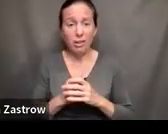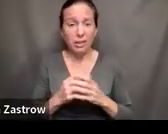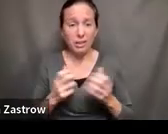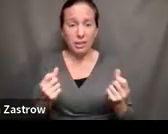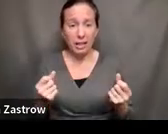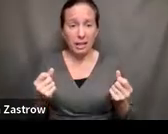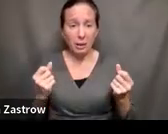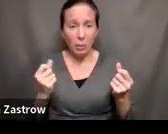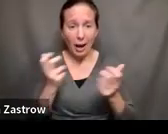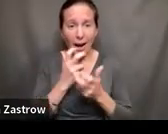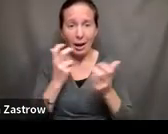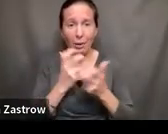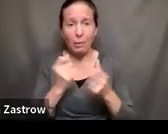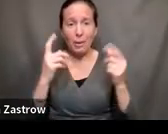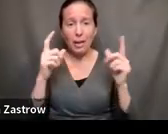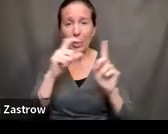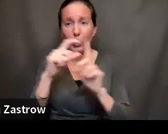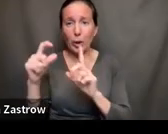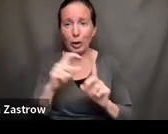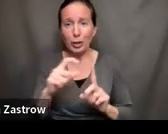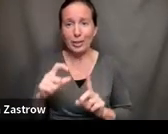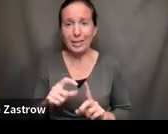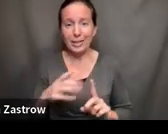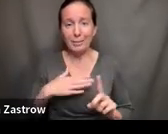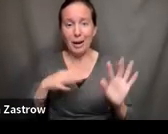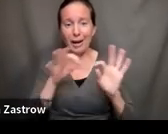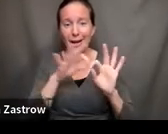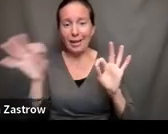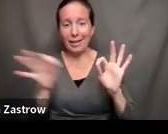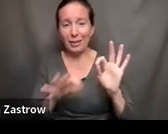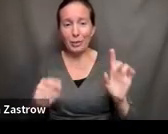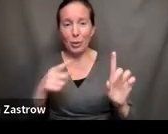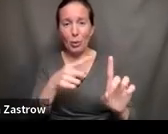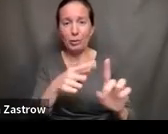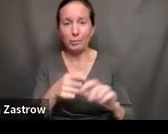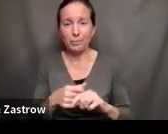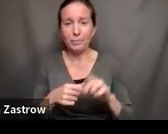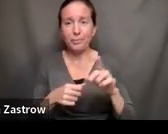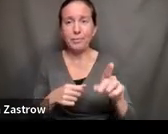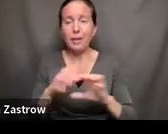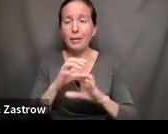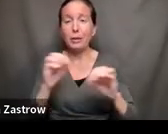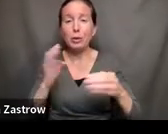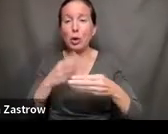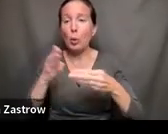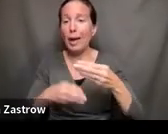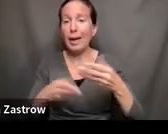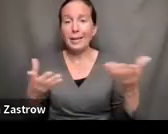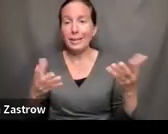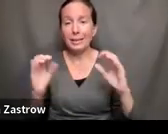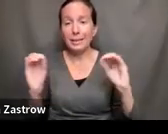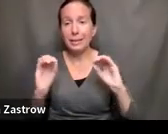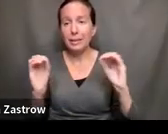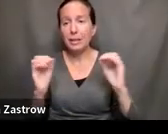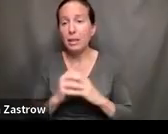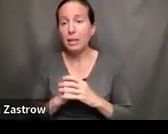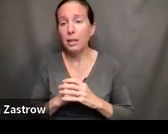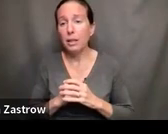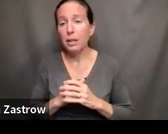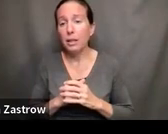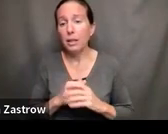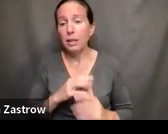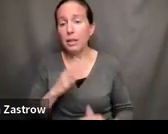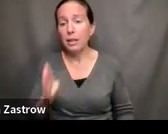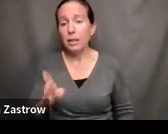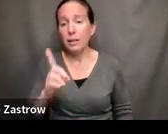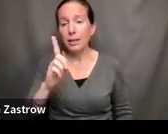to? it could never really be mastered because there's no end in sight. So, Jennifer, Diane